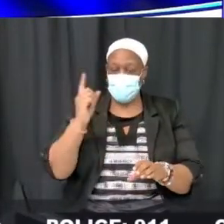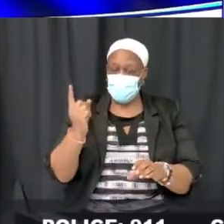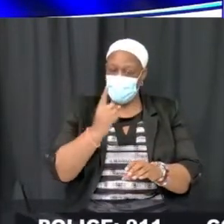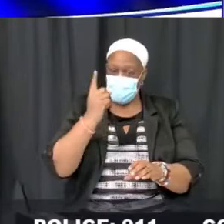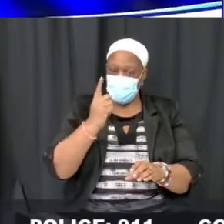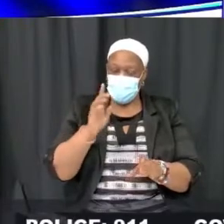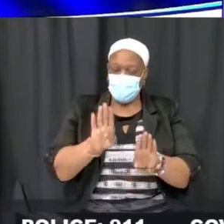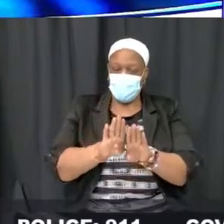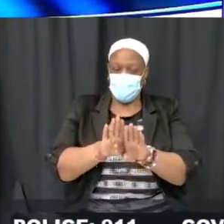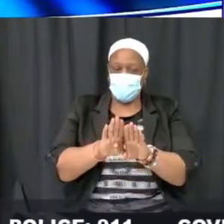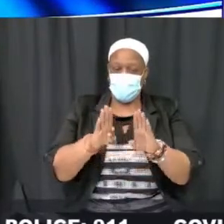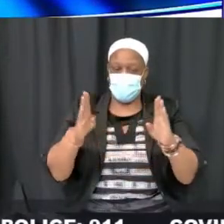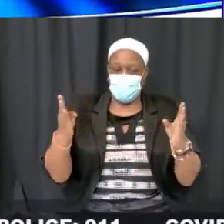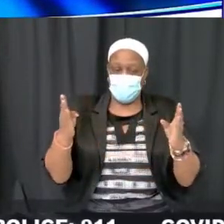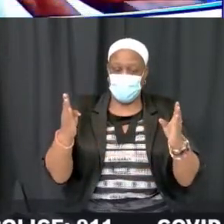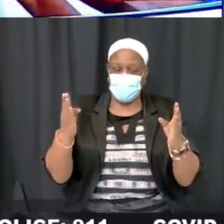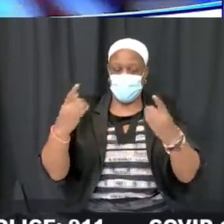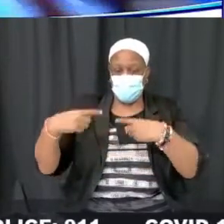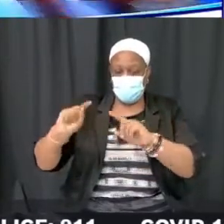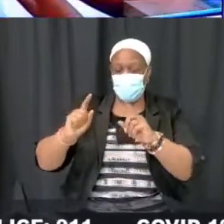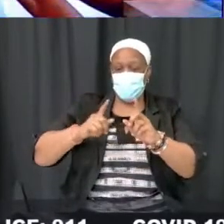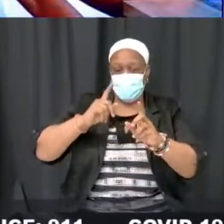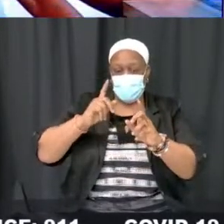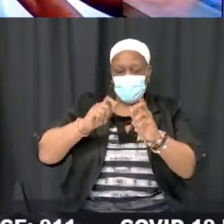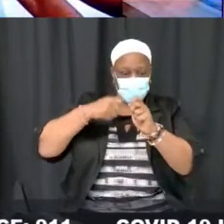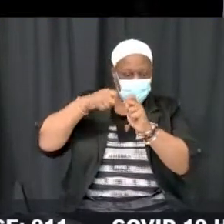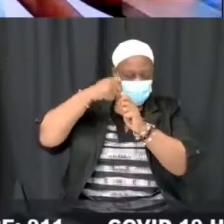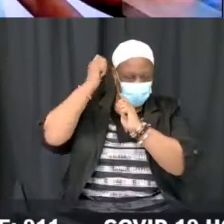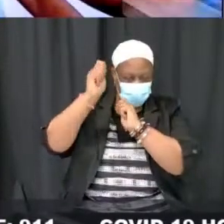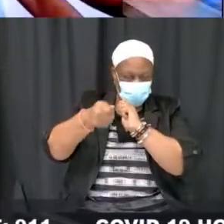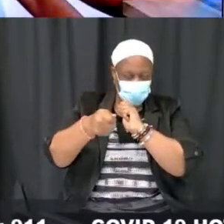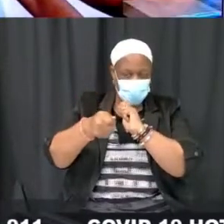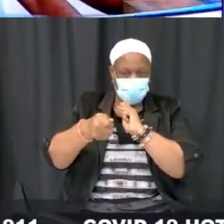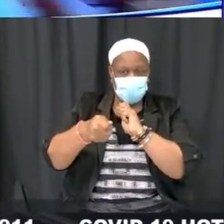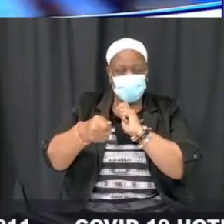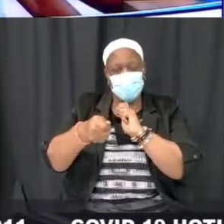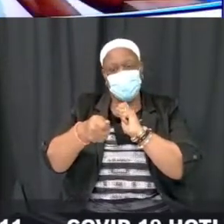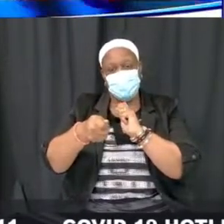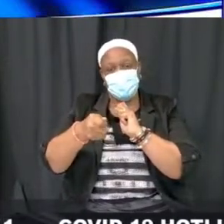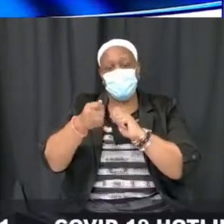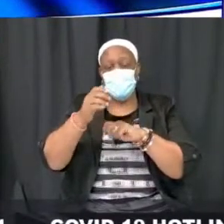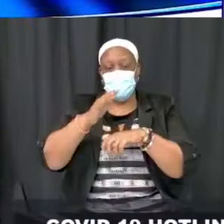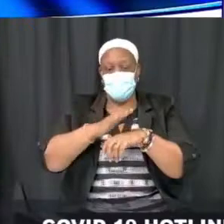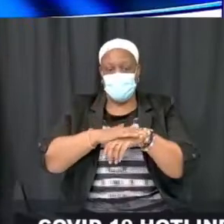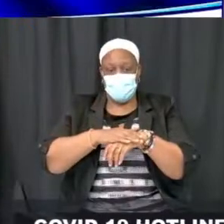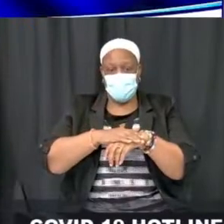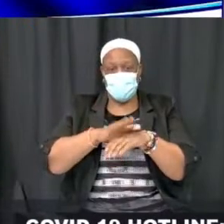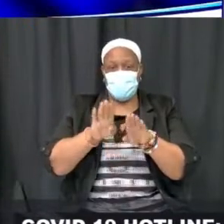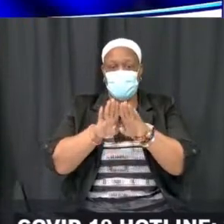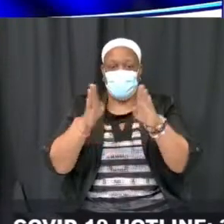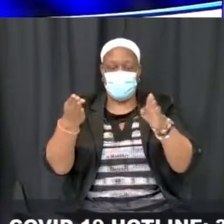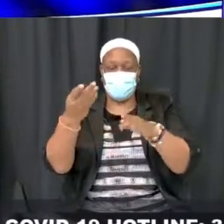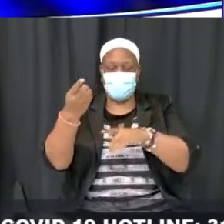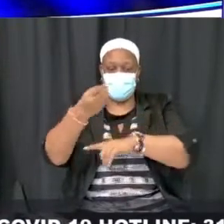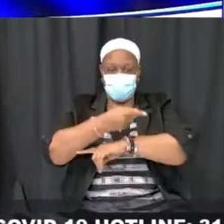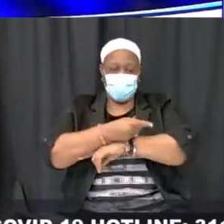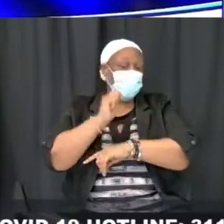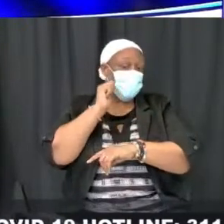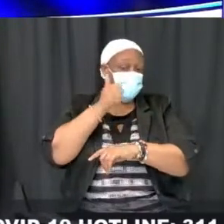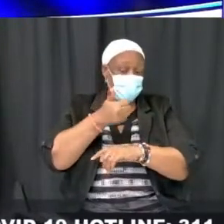limited operation days between the hours of 5 a.m. and 6 p.m. And we recognize that that would have put them a bit